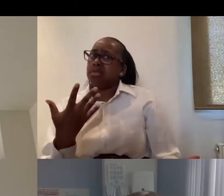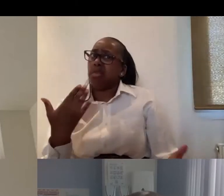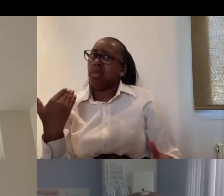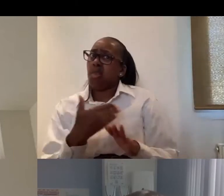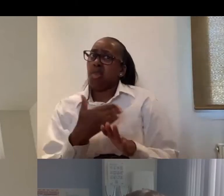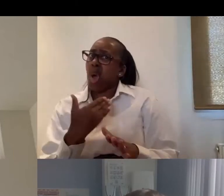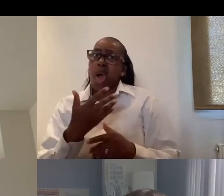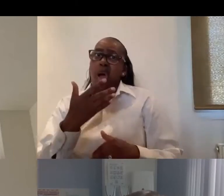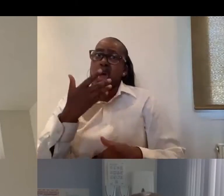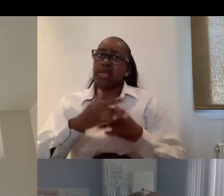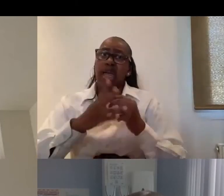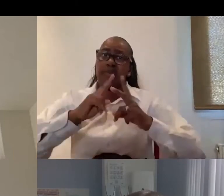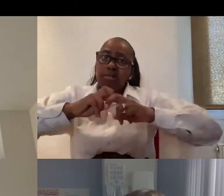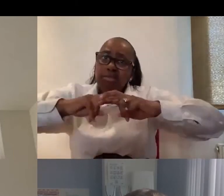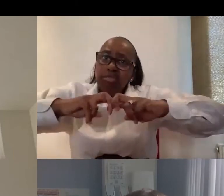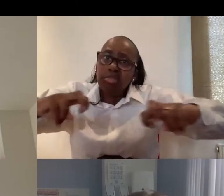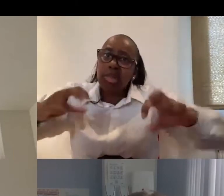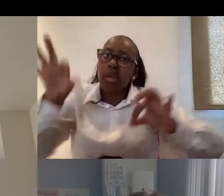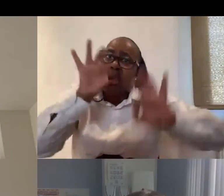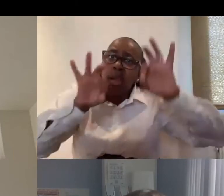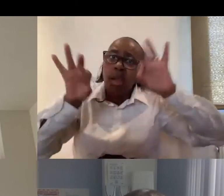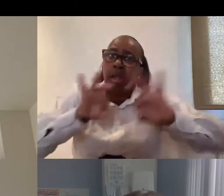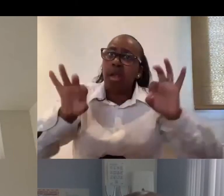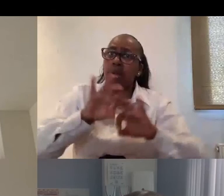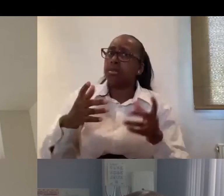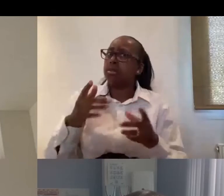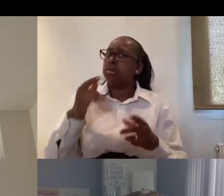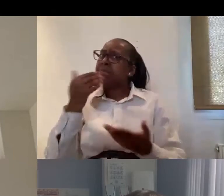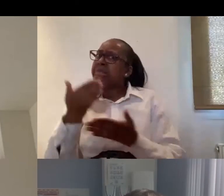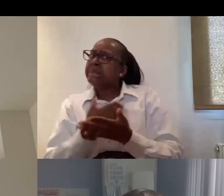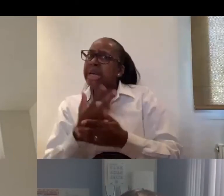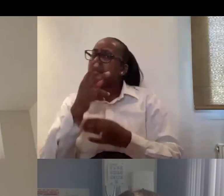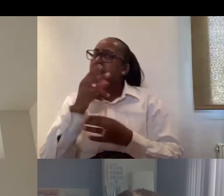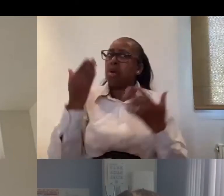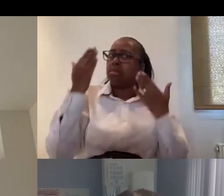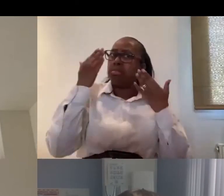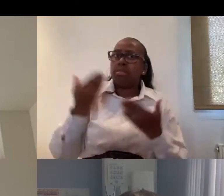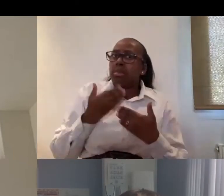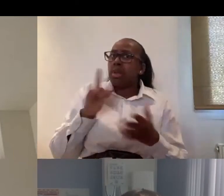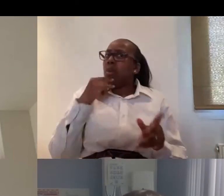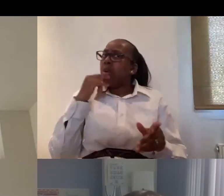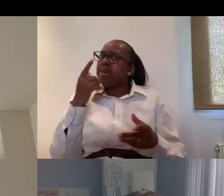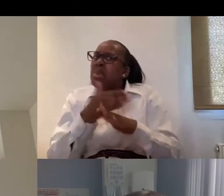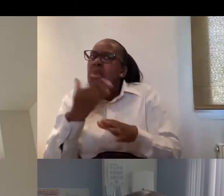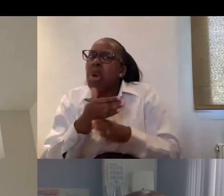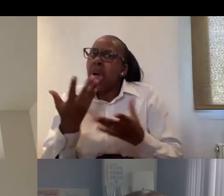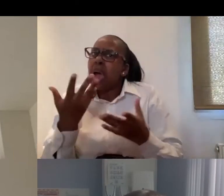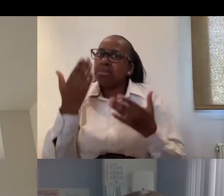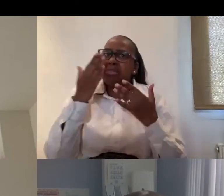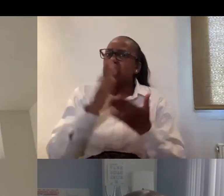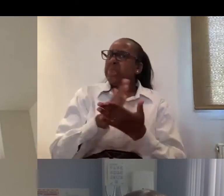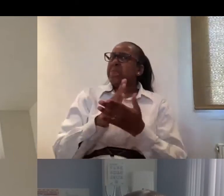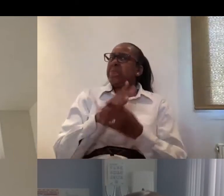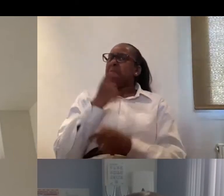been analysed appropriately. We can't know whether it's safe or not. We can't know whether it works or not, and they're